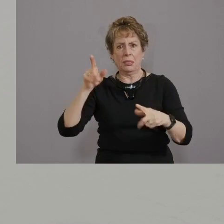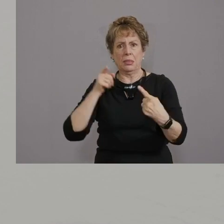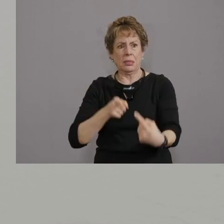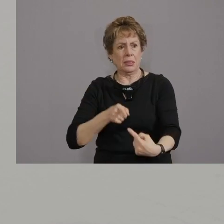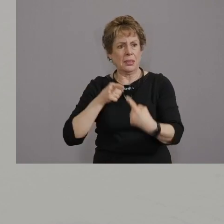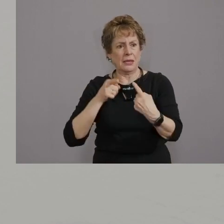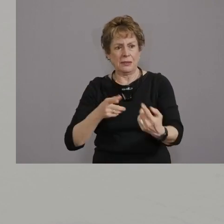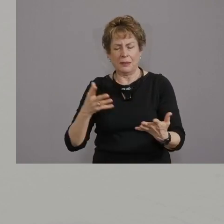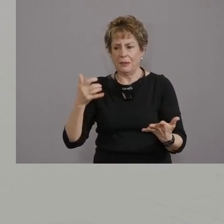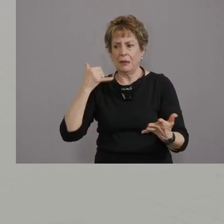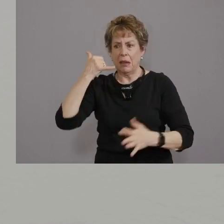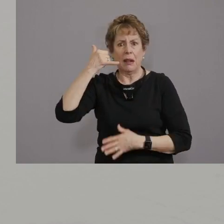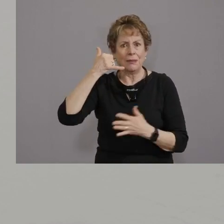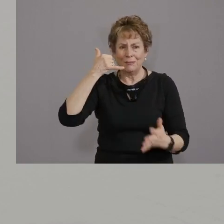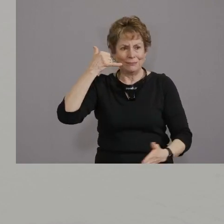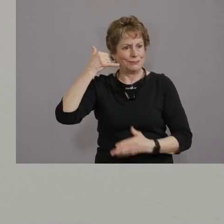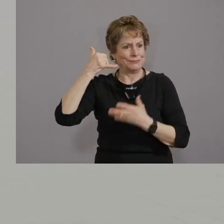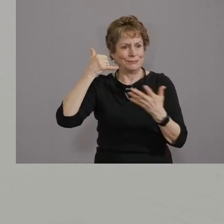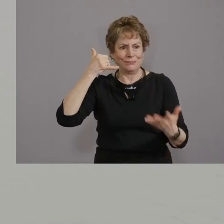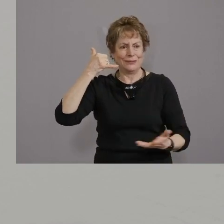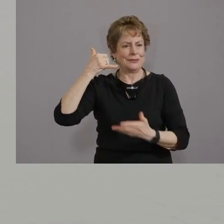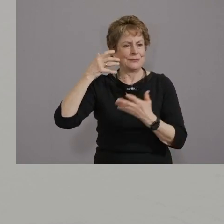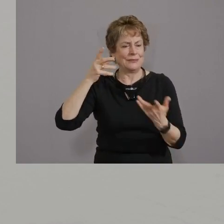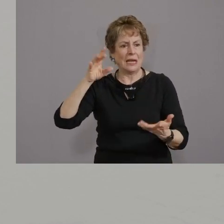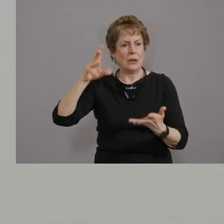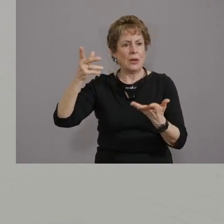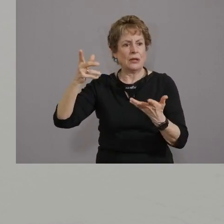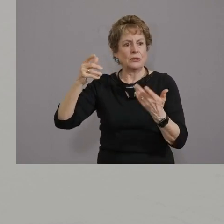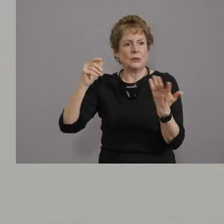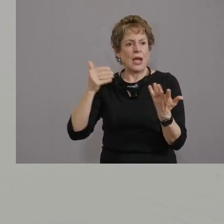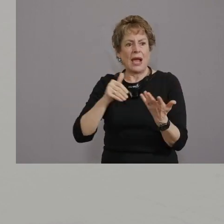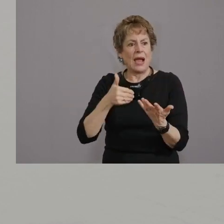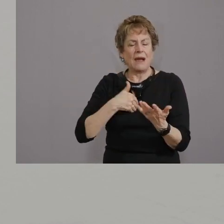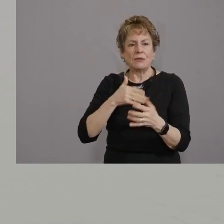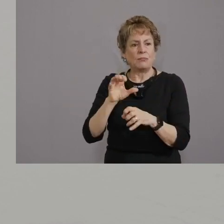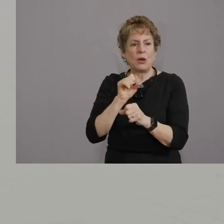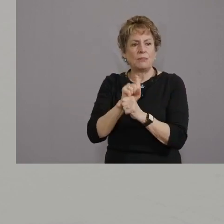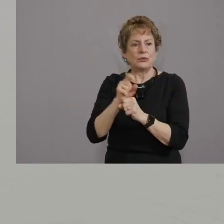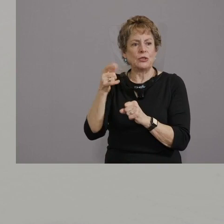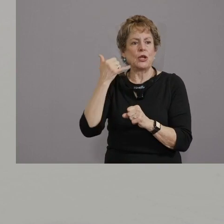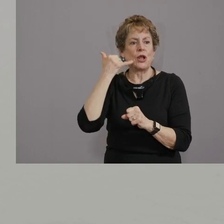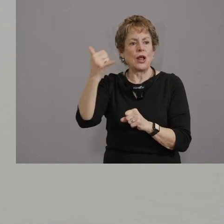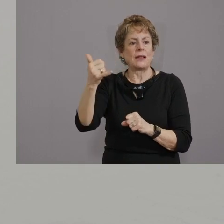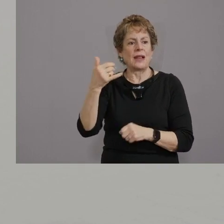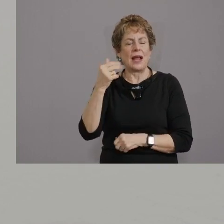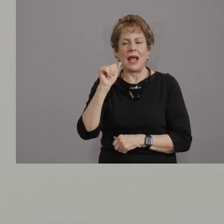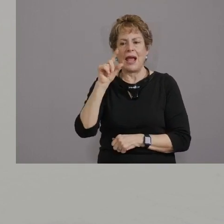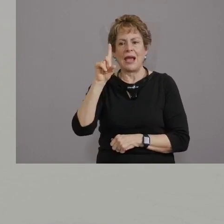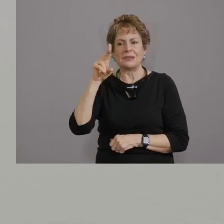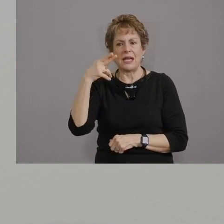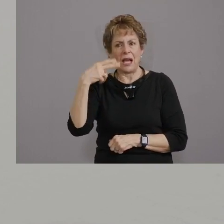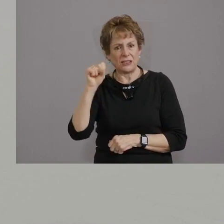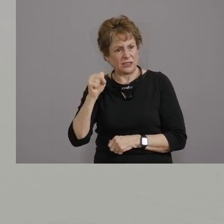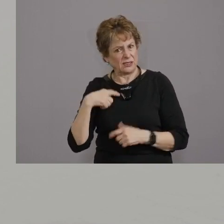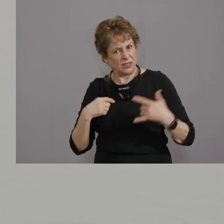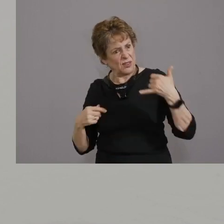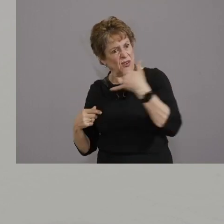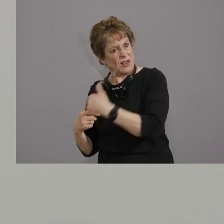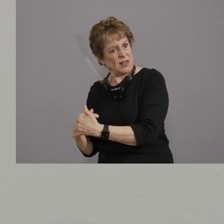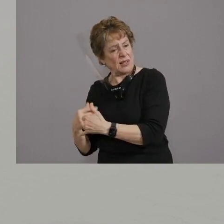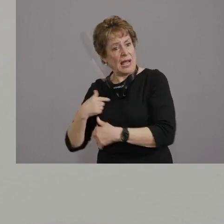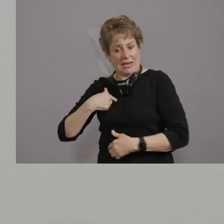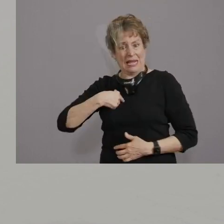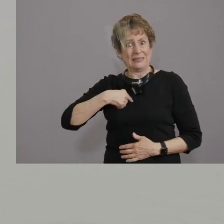don't have an appointment, call the number for ADHS. And I called it myself. I was on hold for over an hour before I had to hang